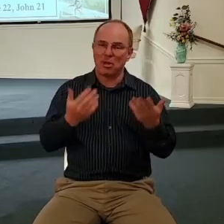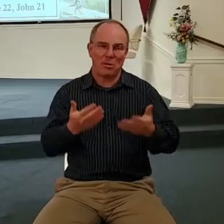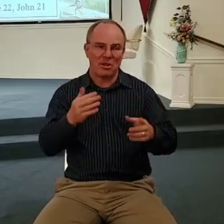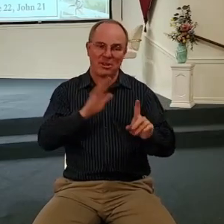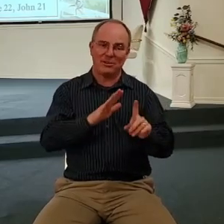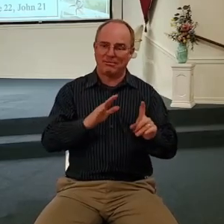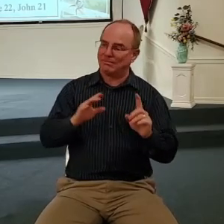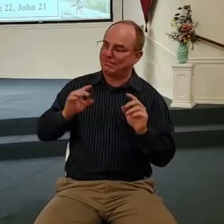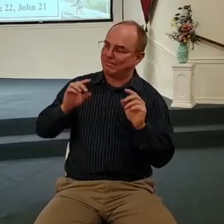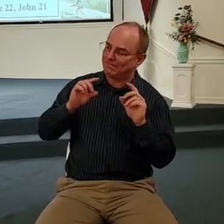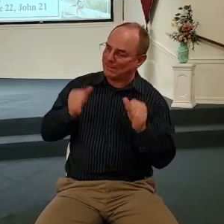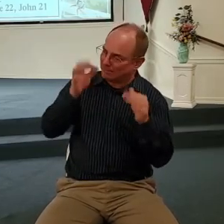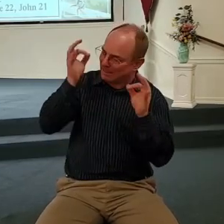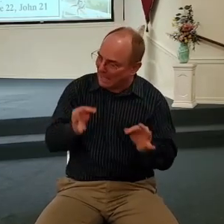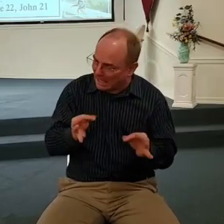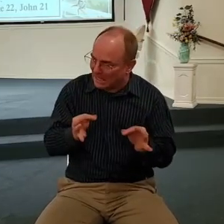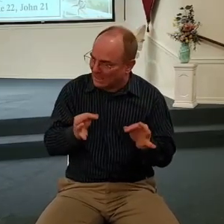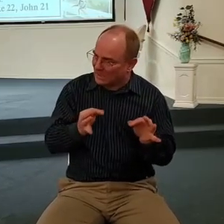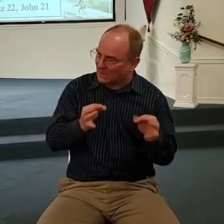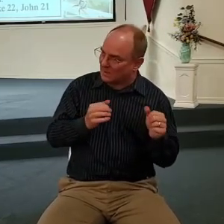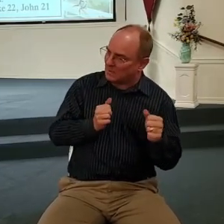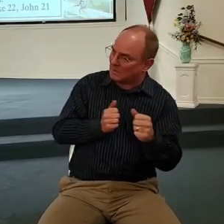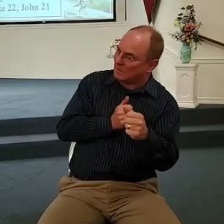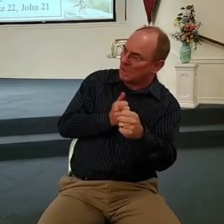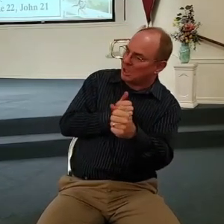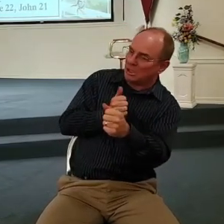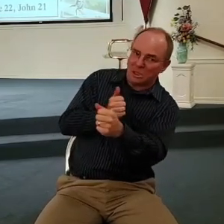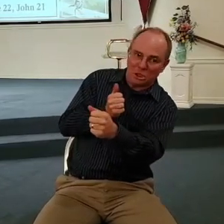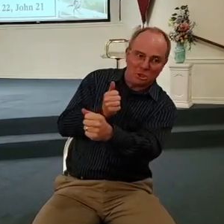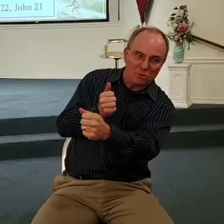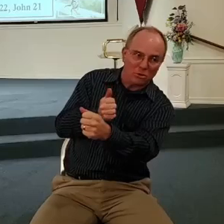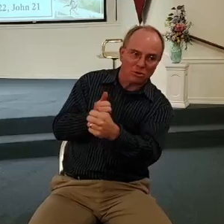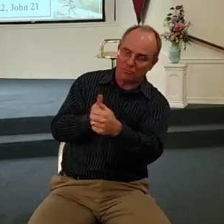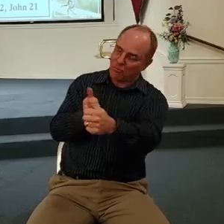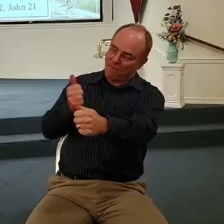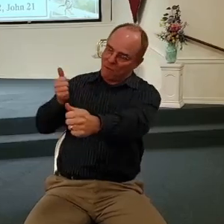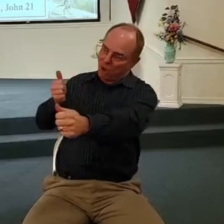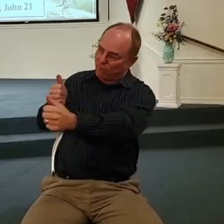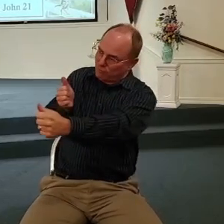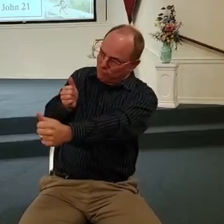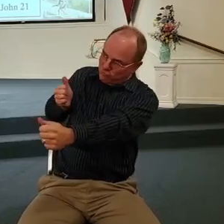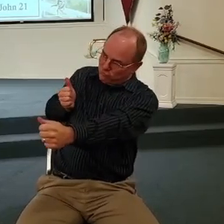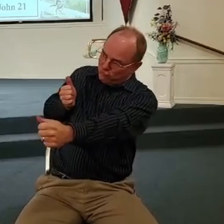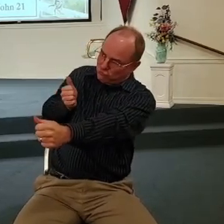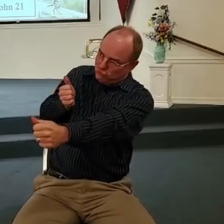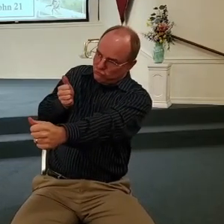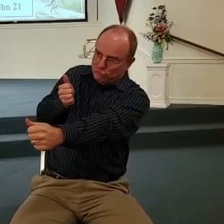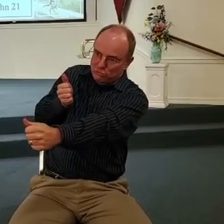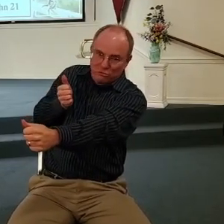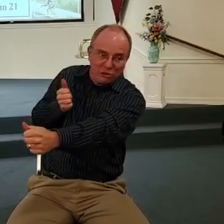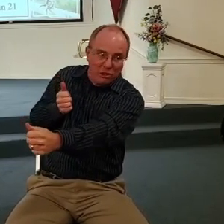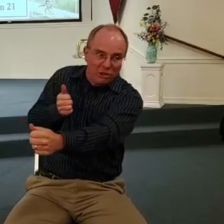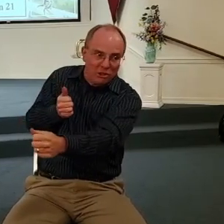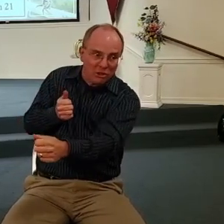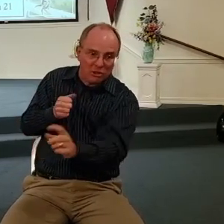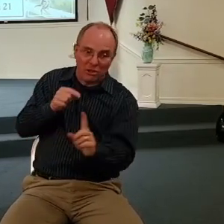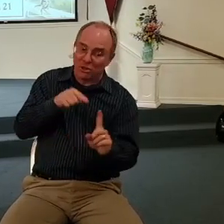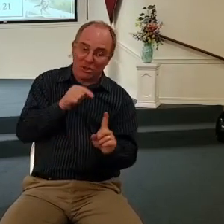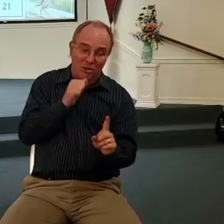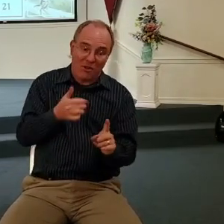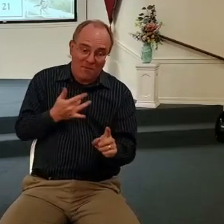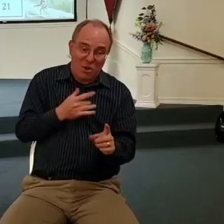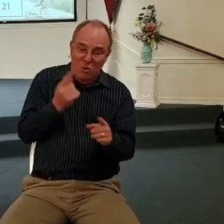hastily, decides to follow at a distance. He obviously isn't right with Jesus. Otherwise, he too